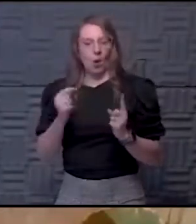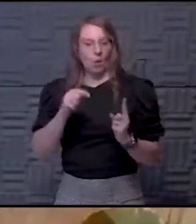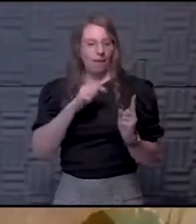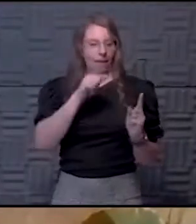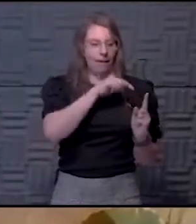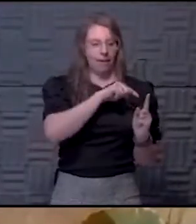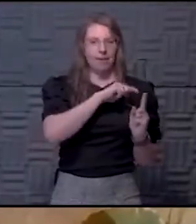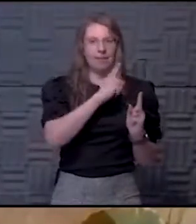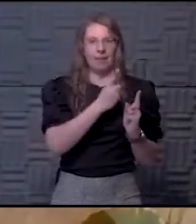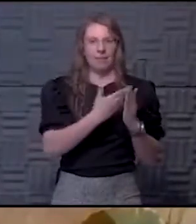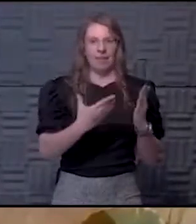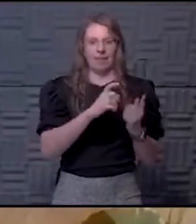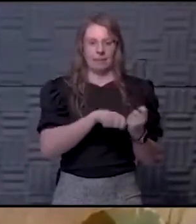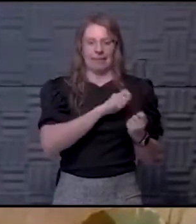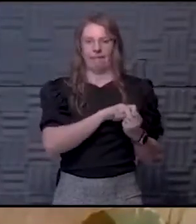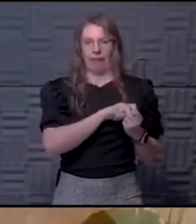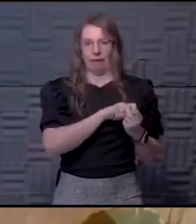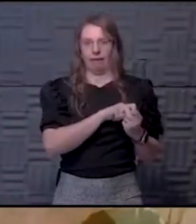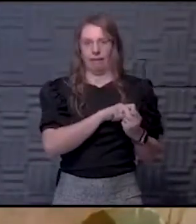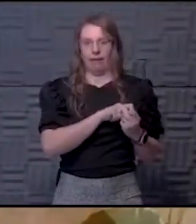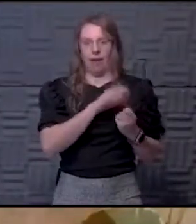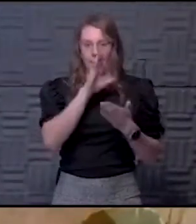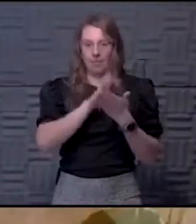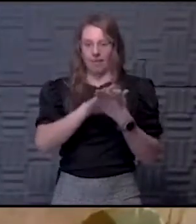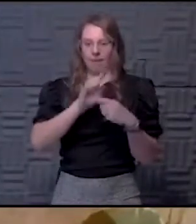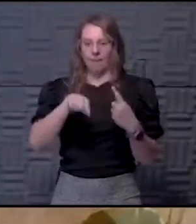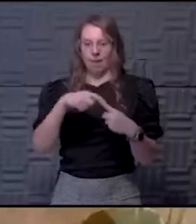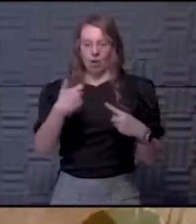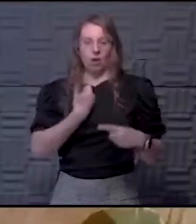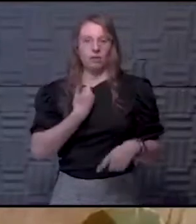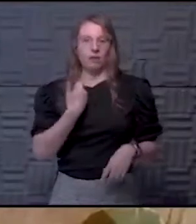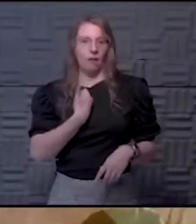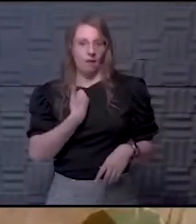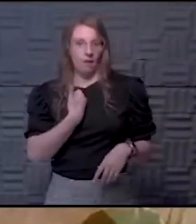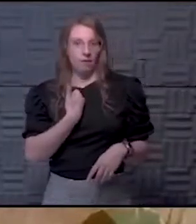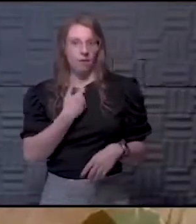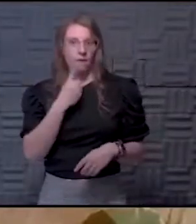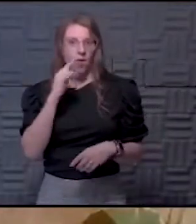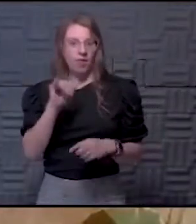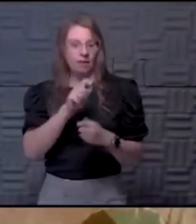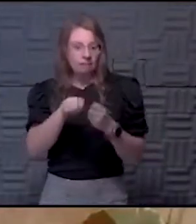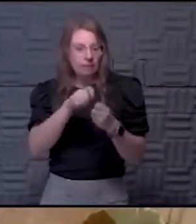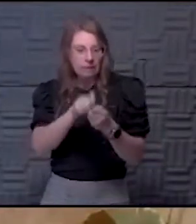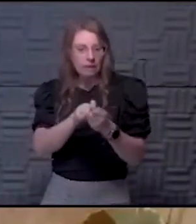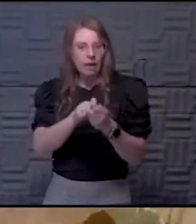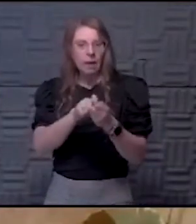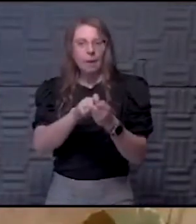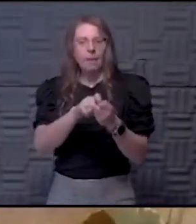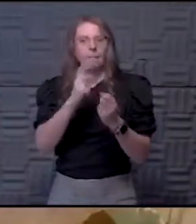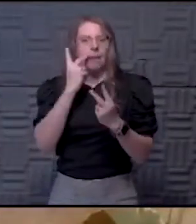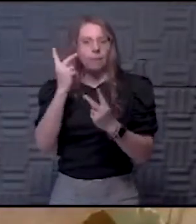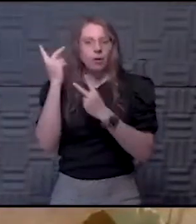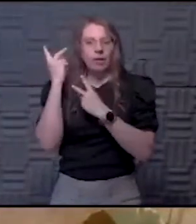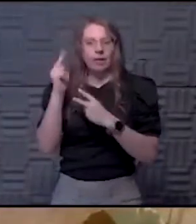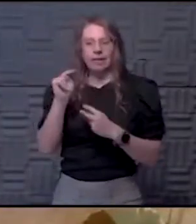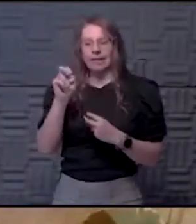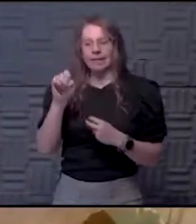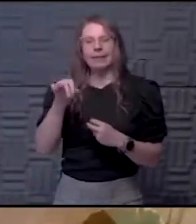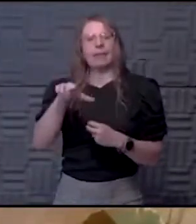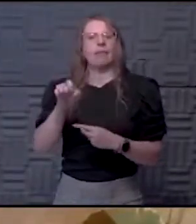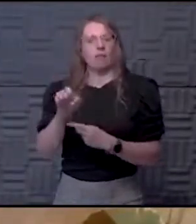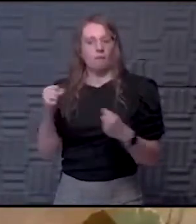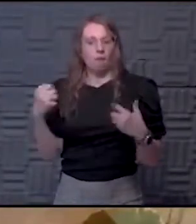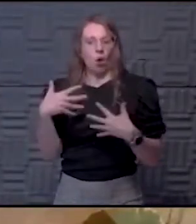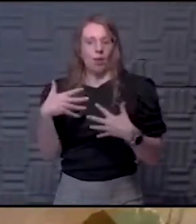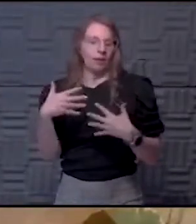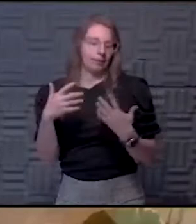something specific. And a belief about ourselves in that specific memory. And so needle phobia, just like any other phobia,